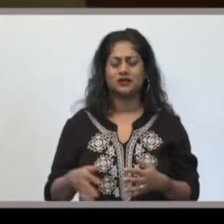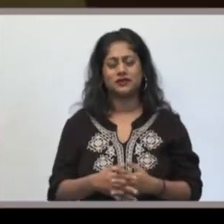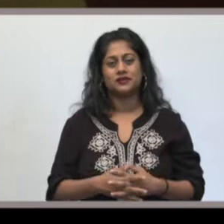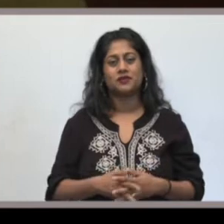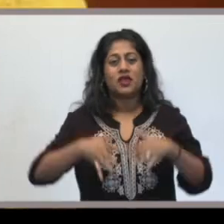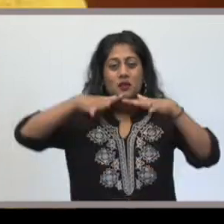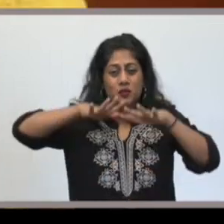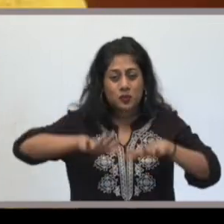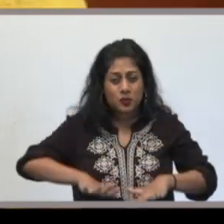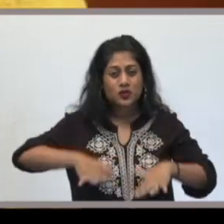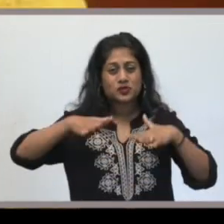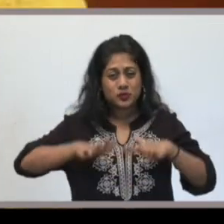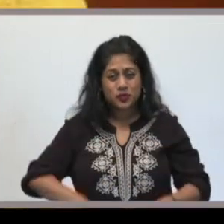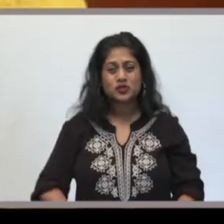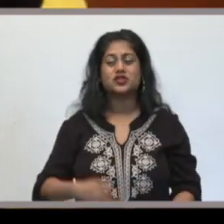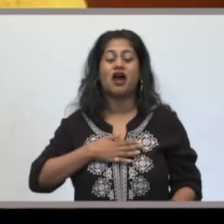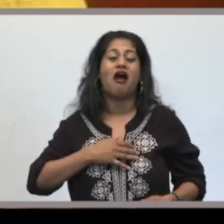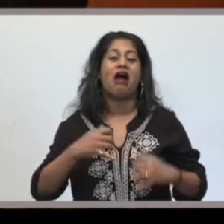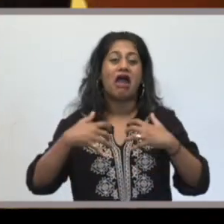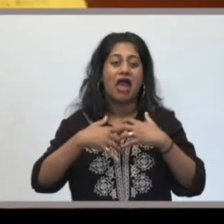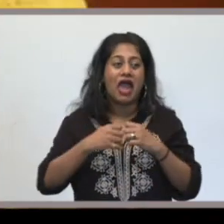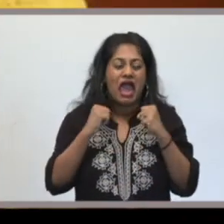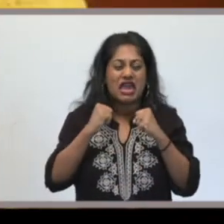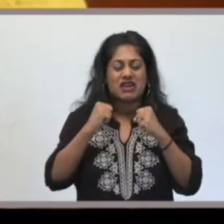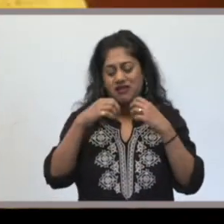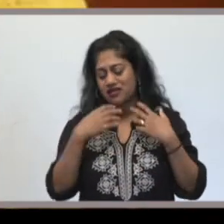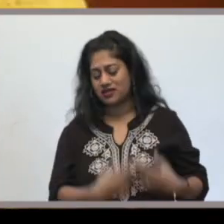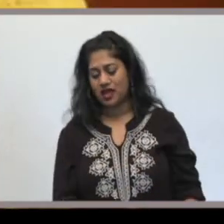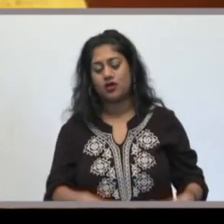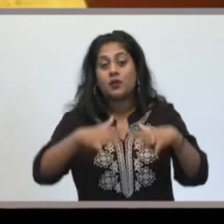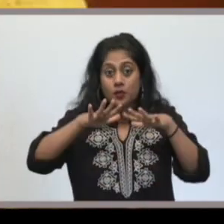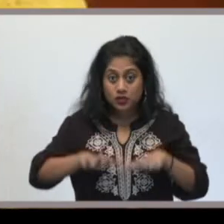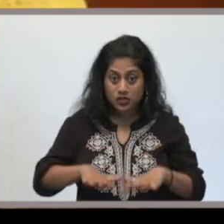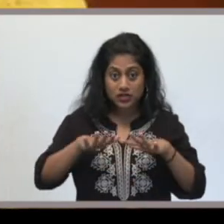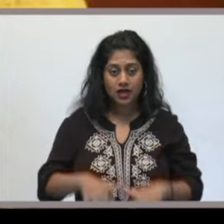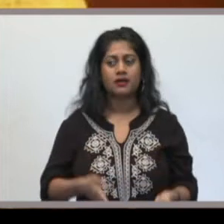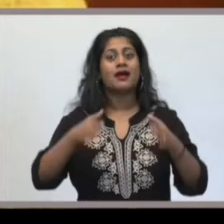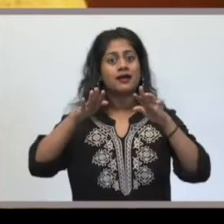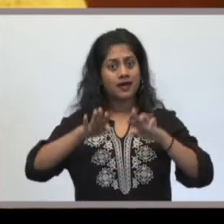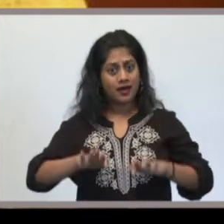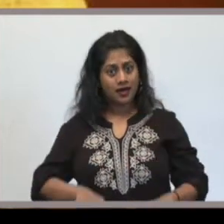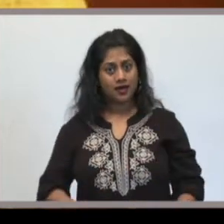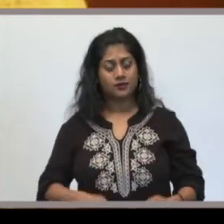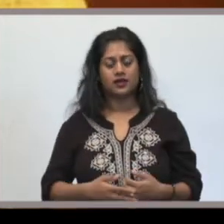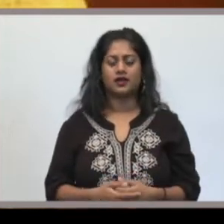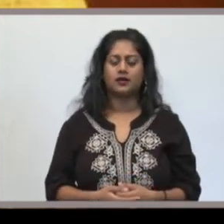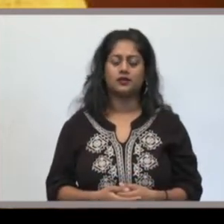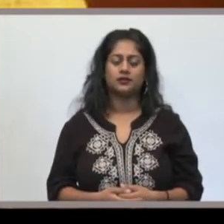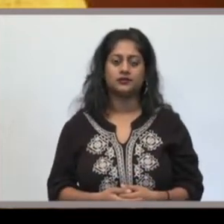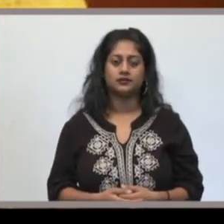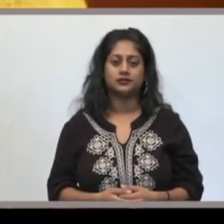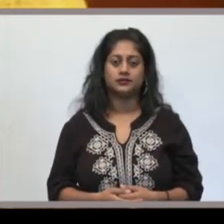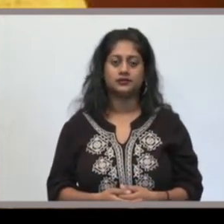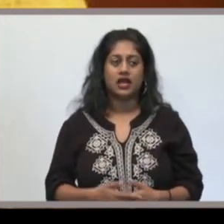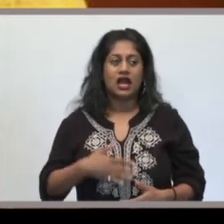down. You know, swallow it up. If you swallow your feeling, you know what's going to happen? Your stomach is going to